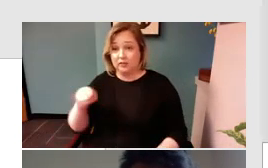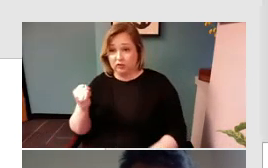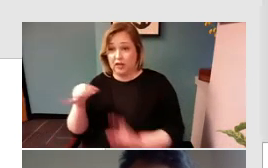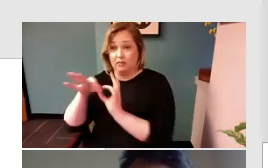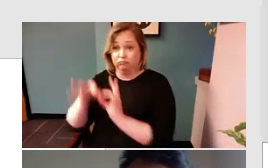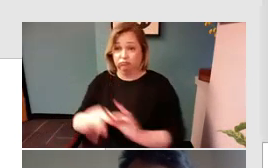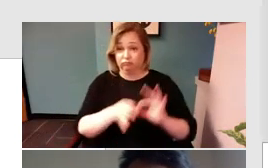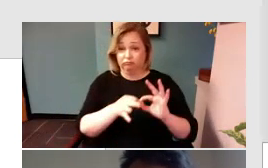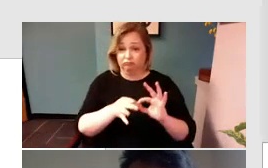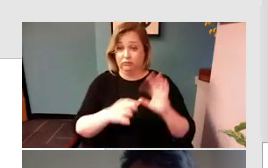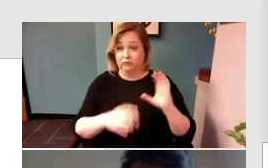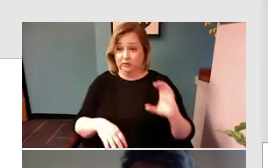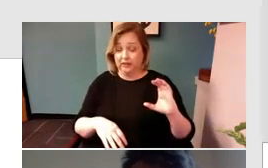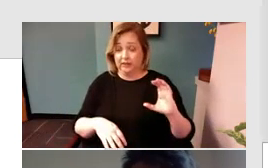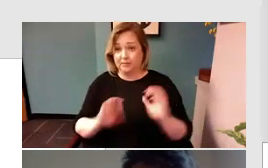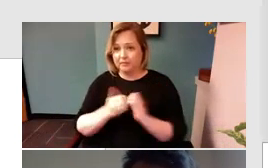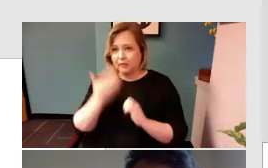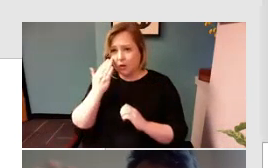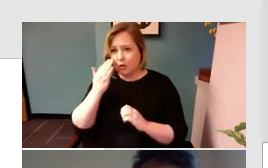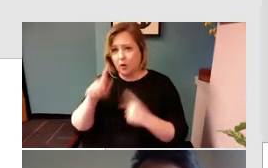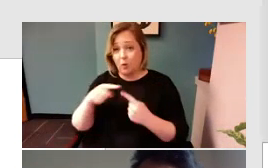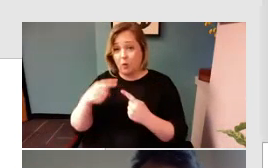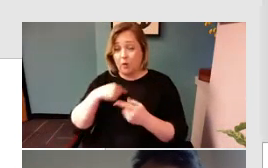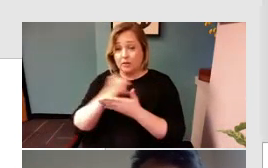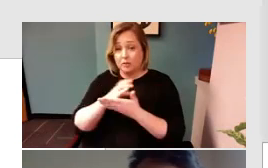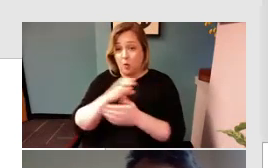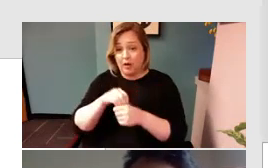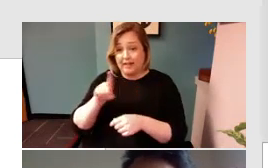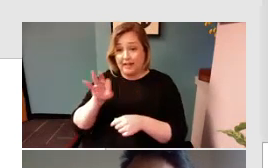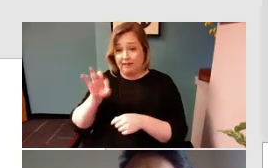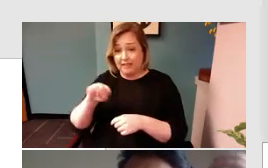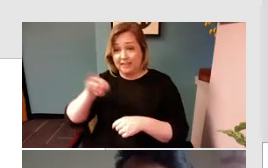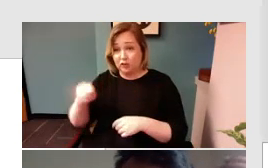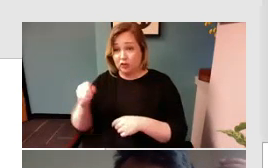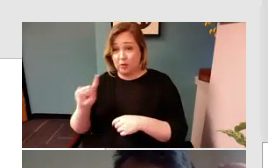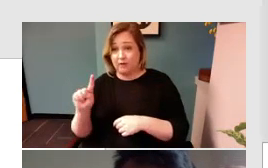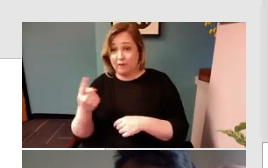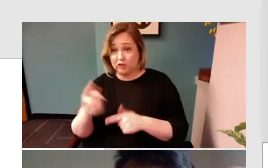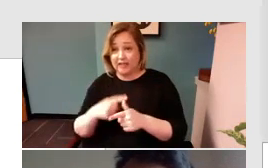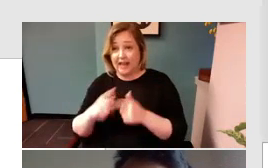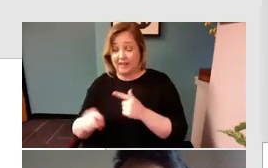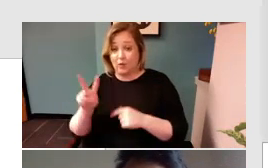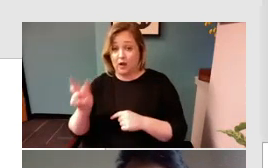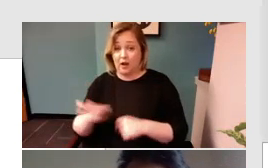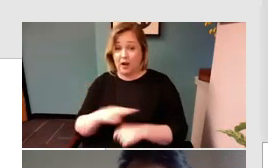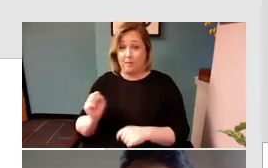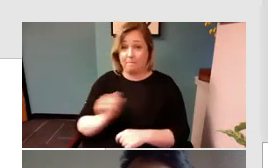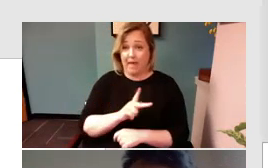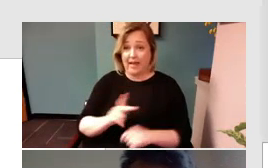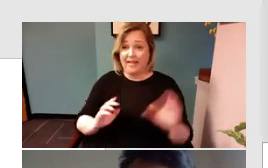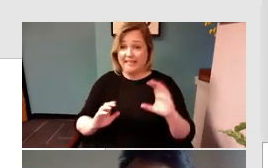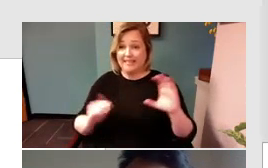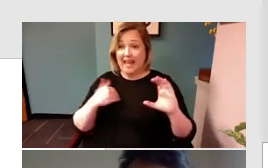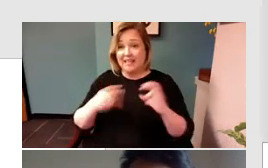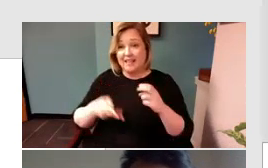using DFS, J came first, and then while traversing it back, C has a higher post visit number. So we